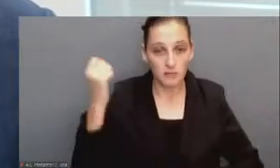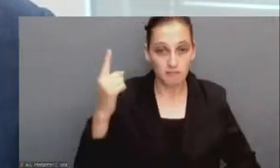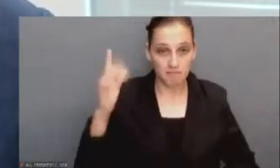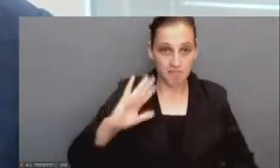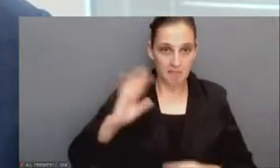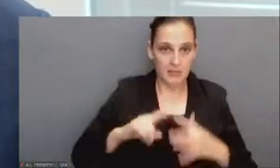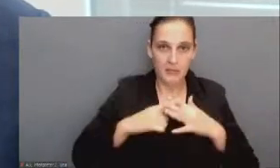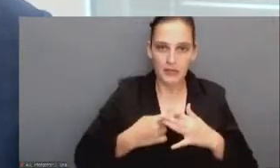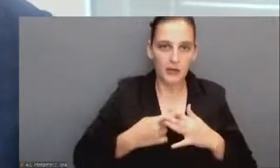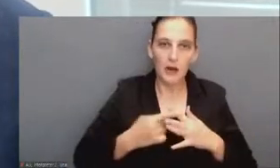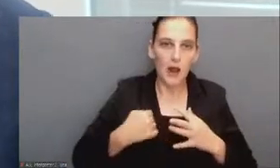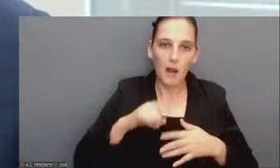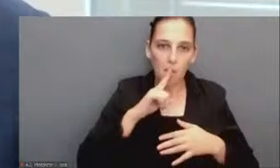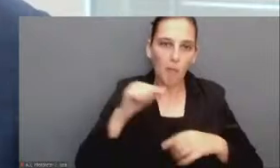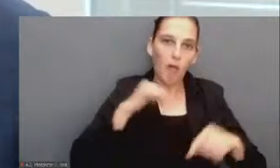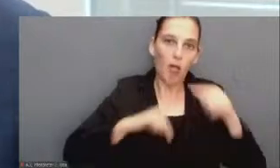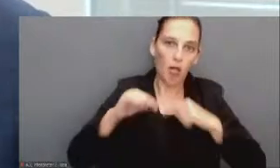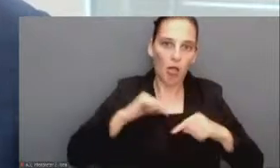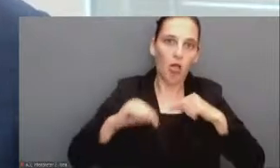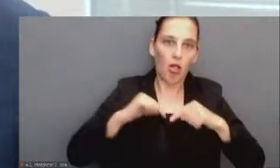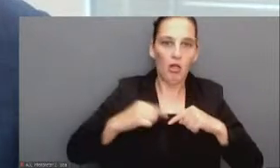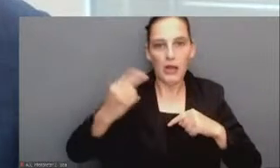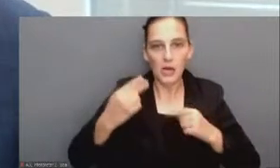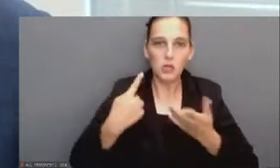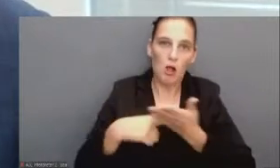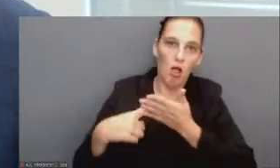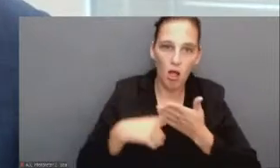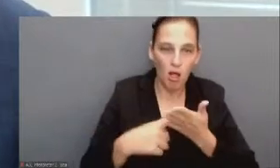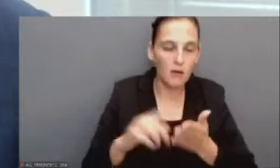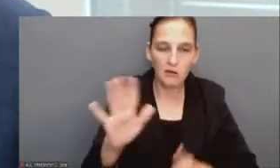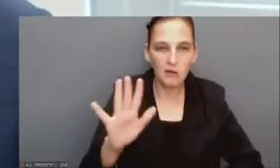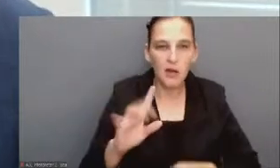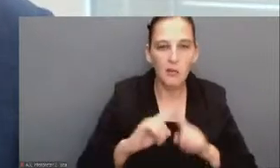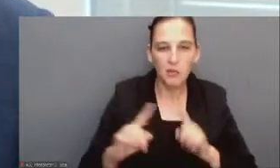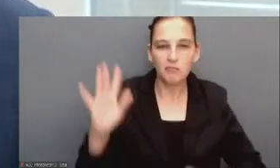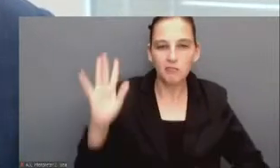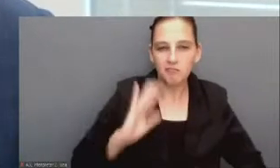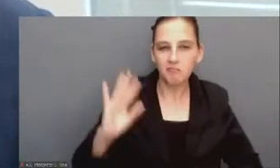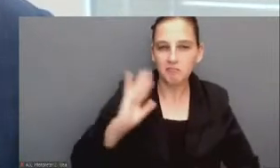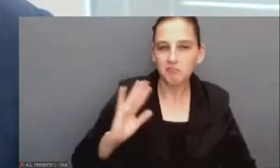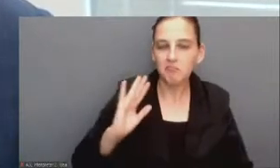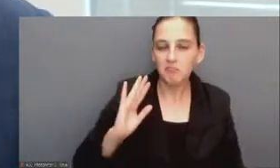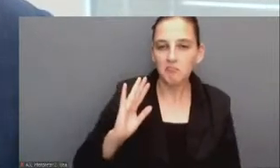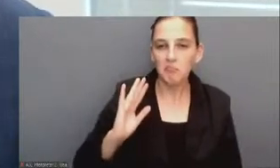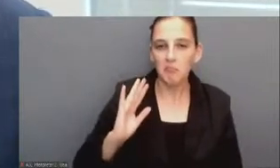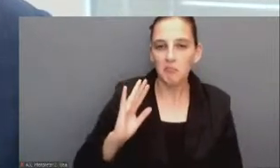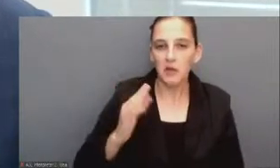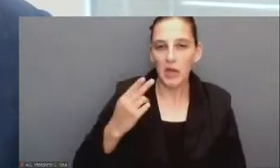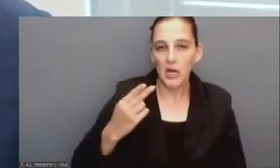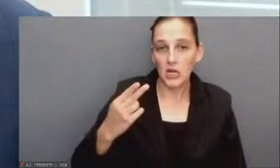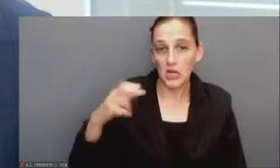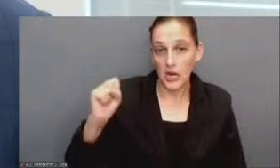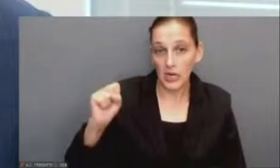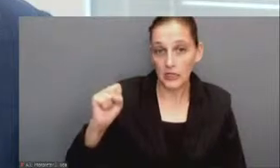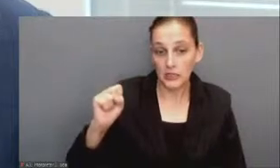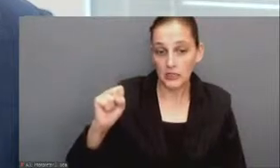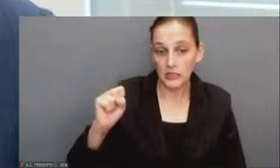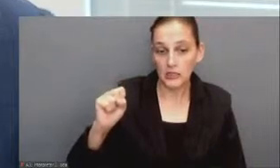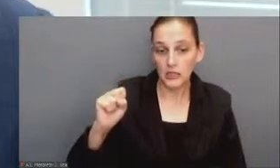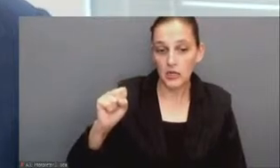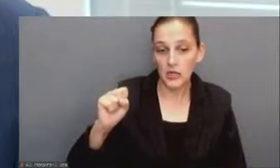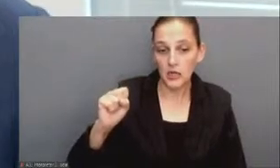to, rehash history, but some of the allocation formulas that were used by HHS in